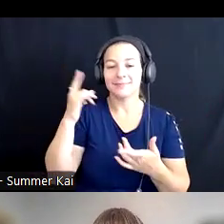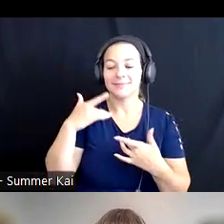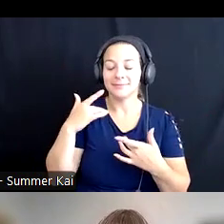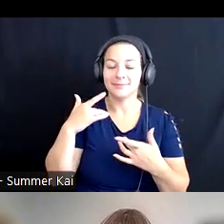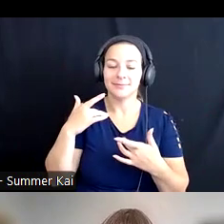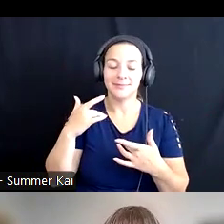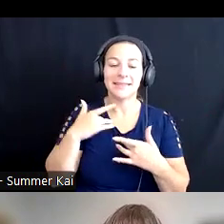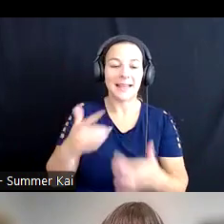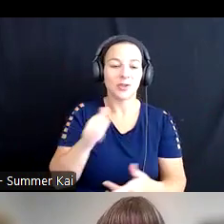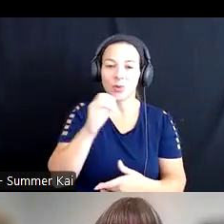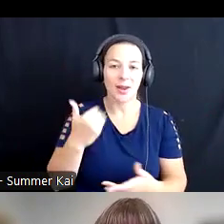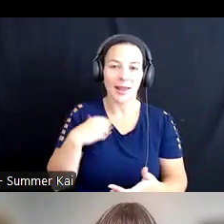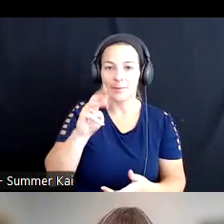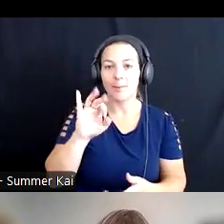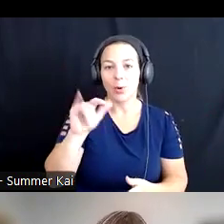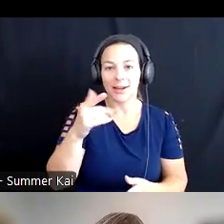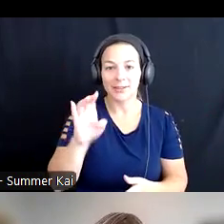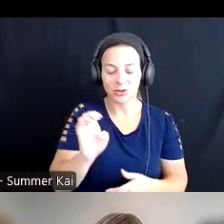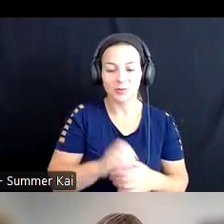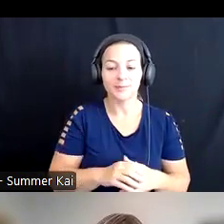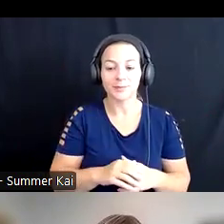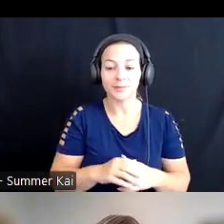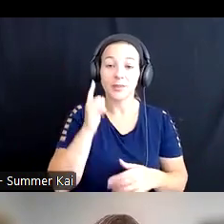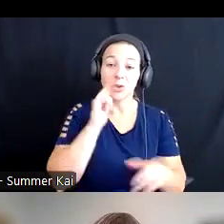to stay in one's house and to access